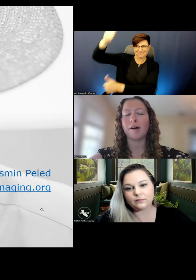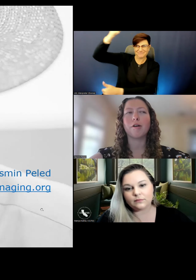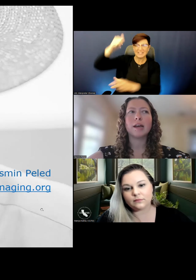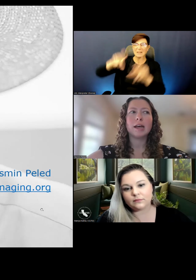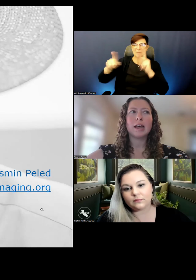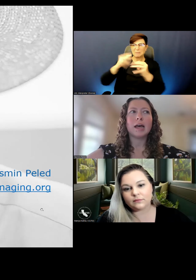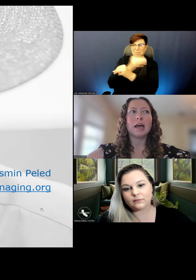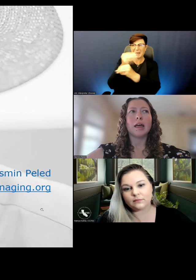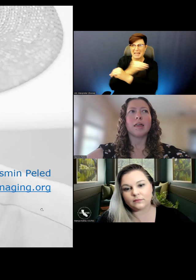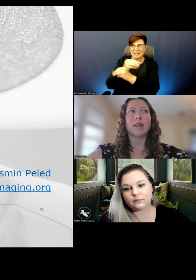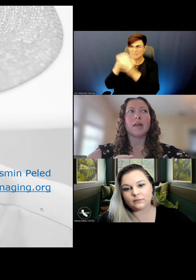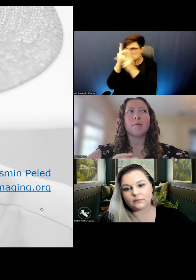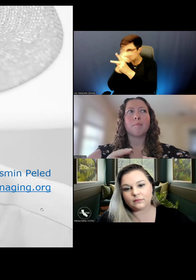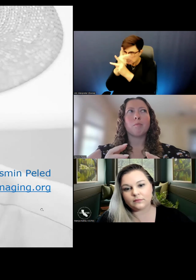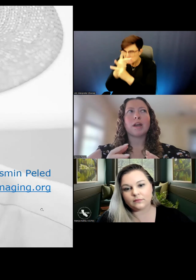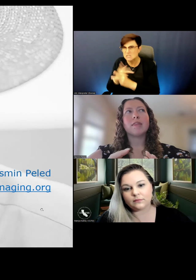that out.